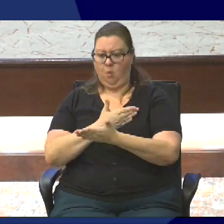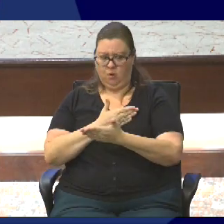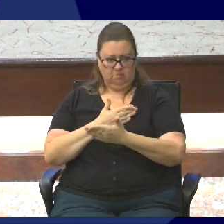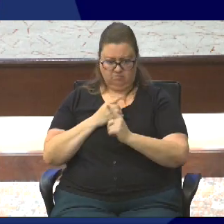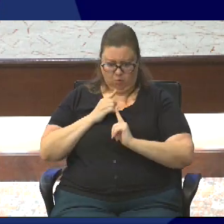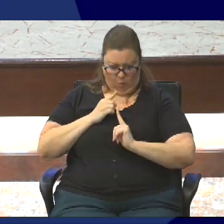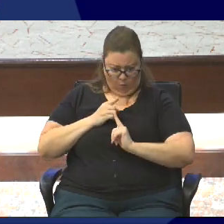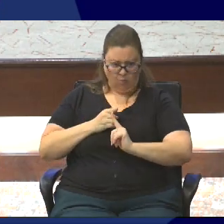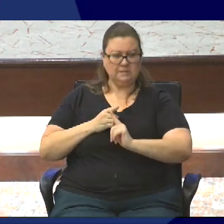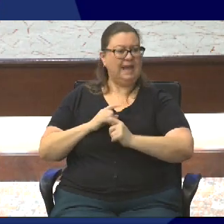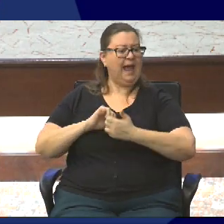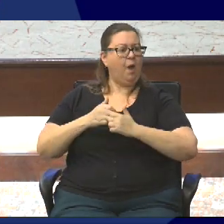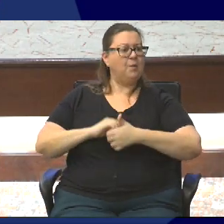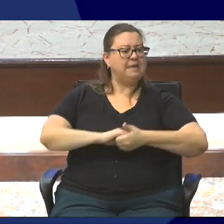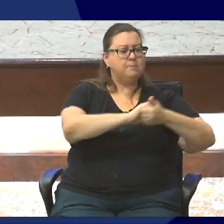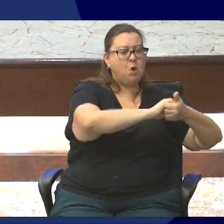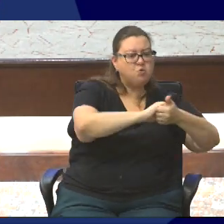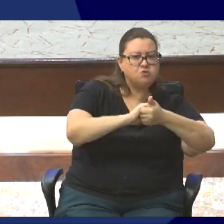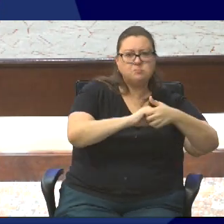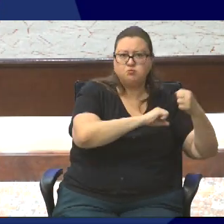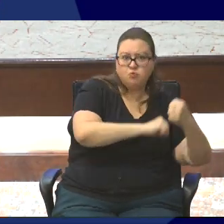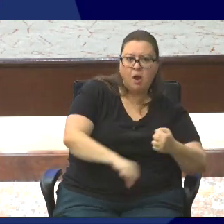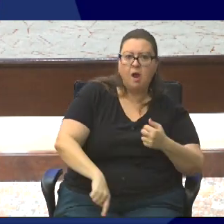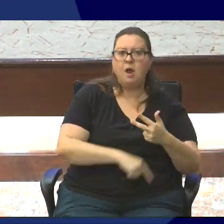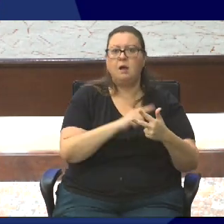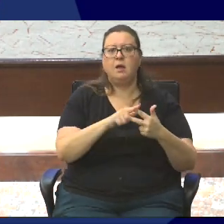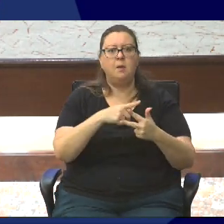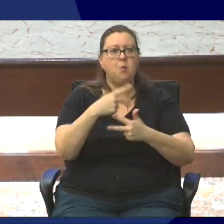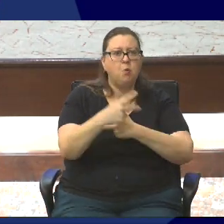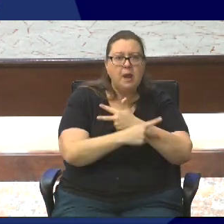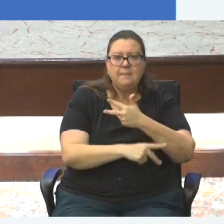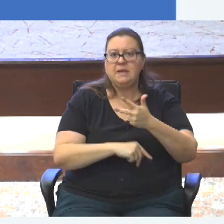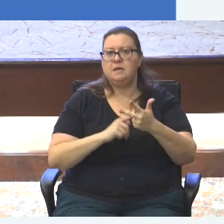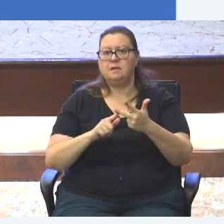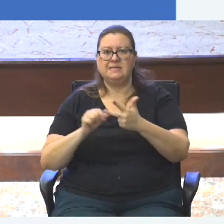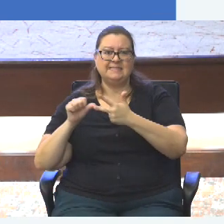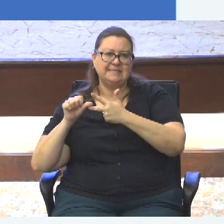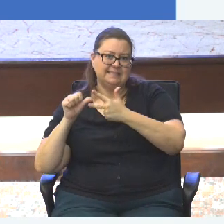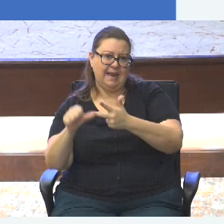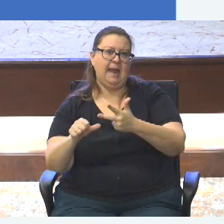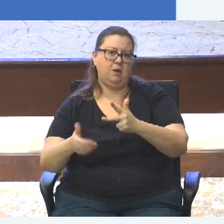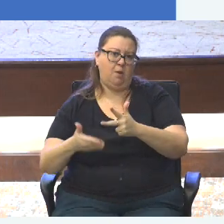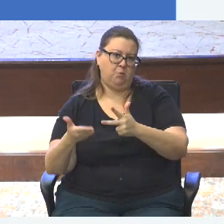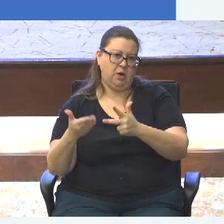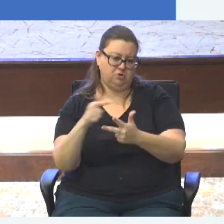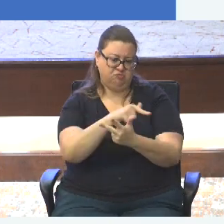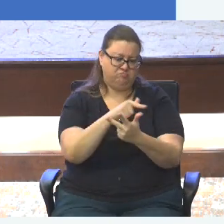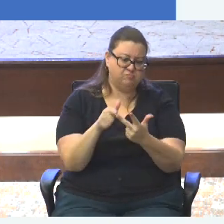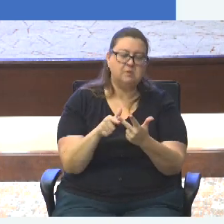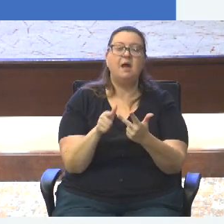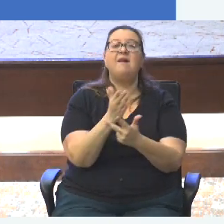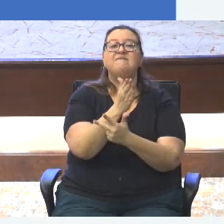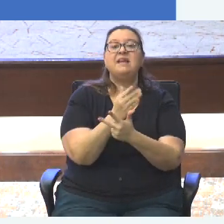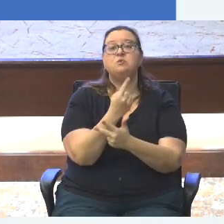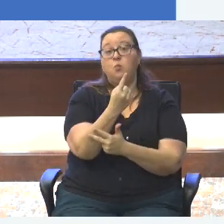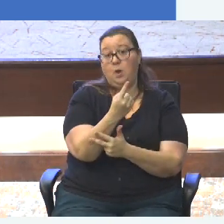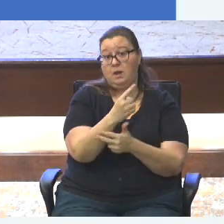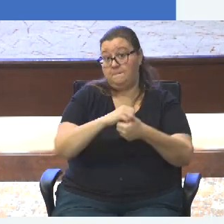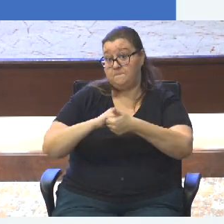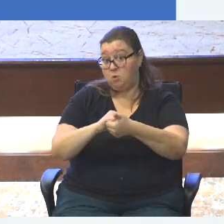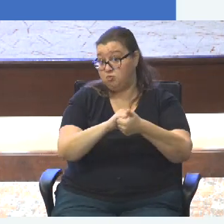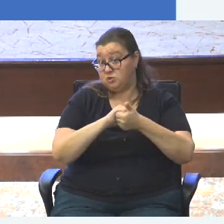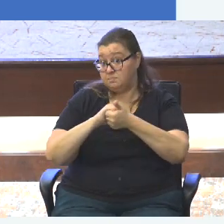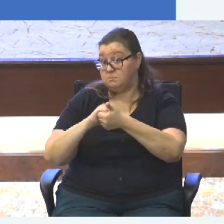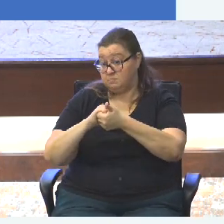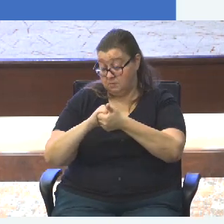partnerships, impactful programming, and sustainable operations. So phase one, partnership strategy,